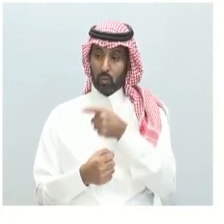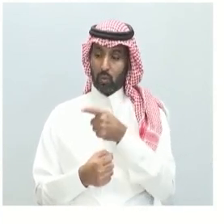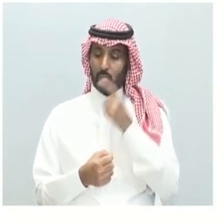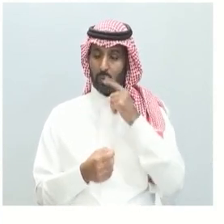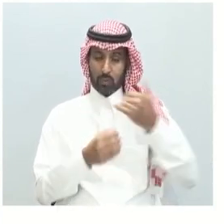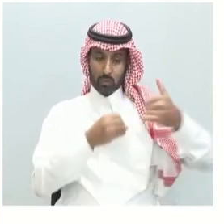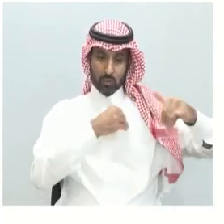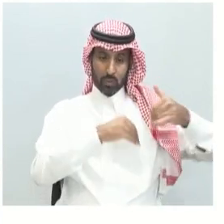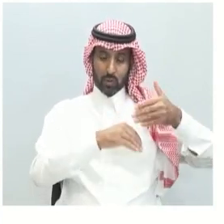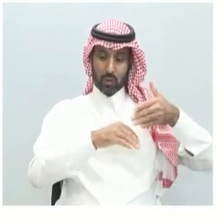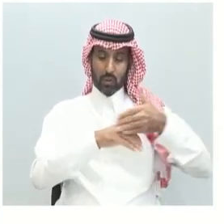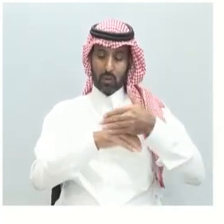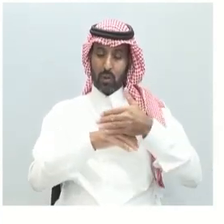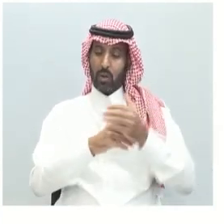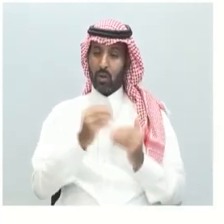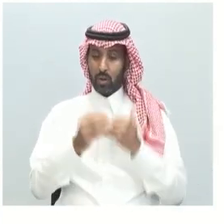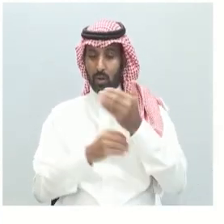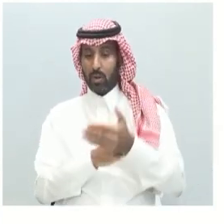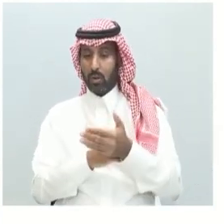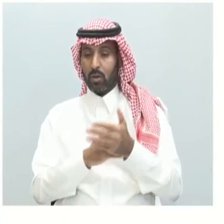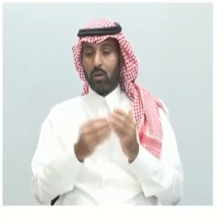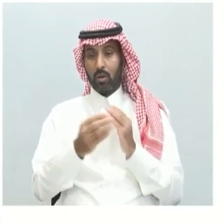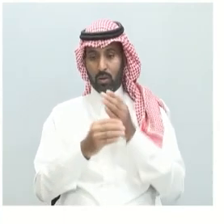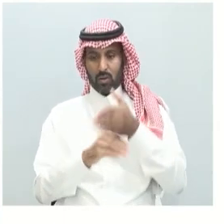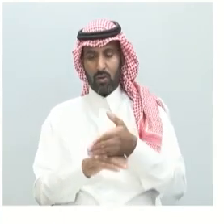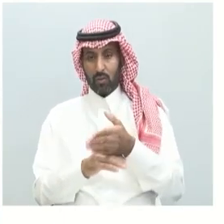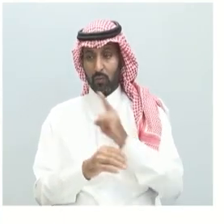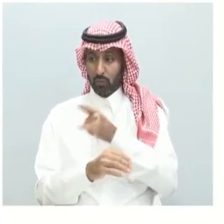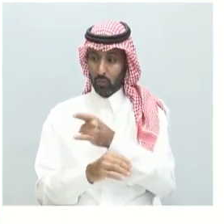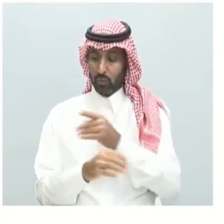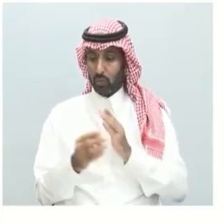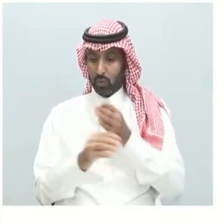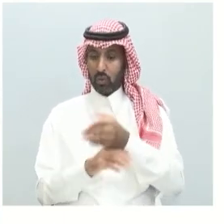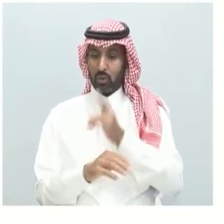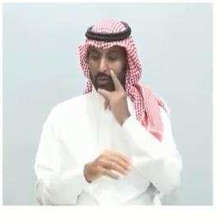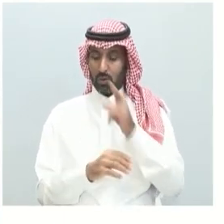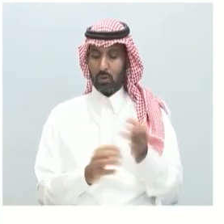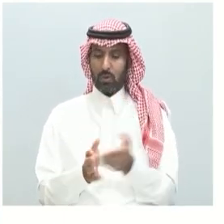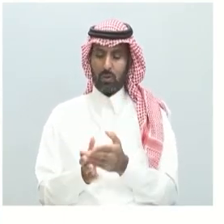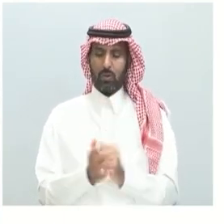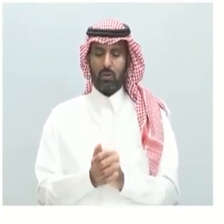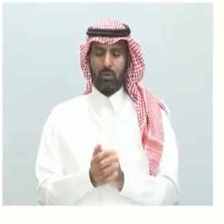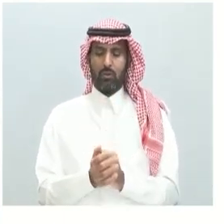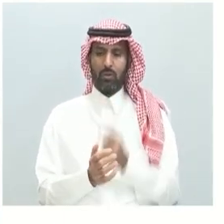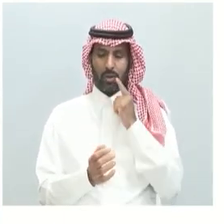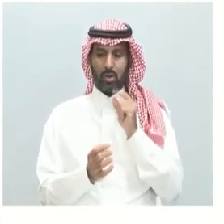cross, yes, that's correct. If you don't cross its path, the snake not